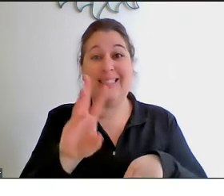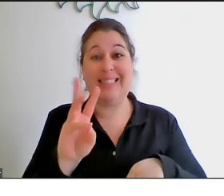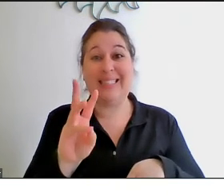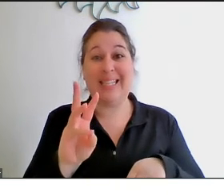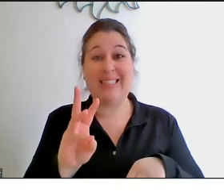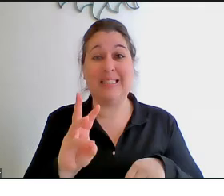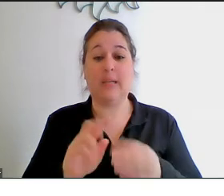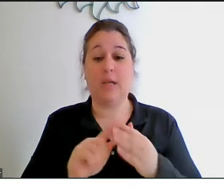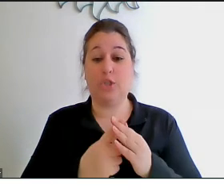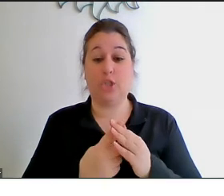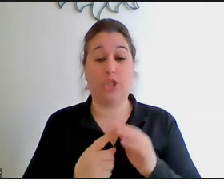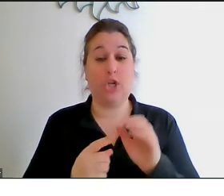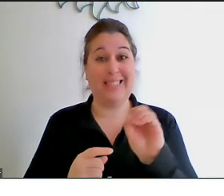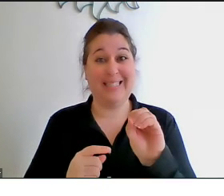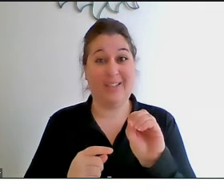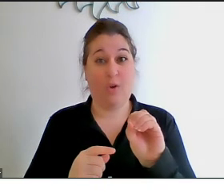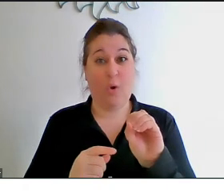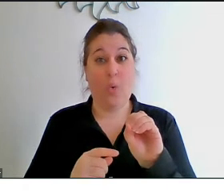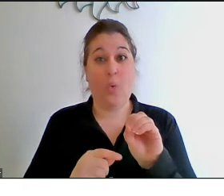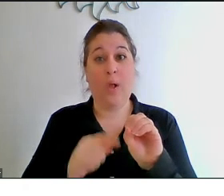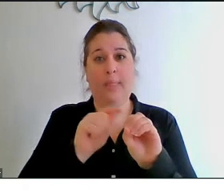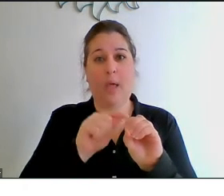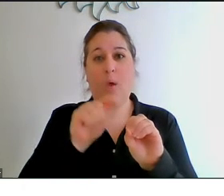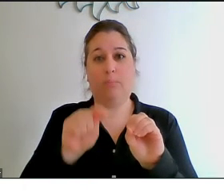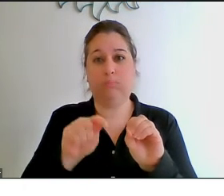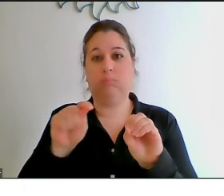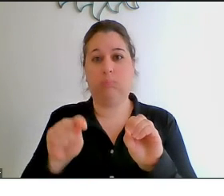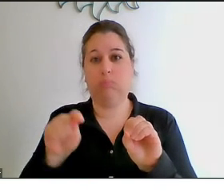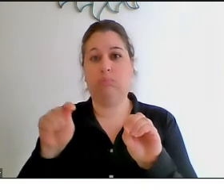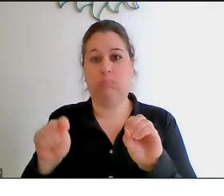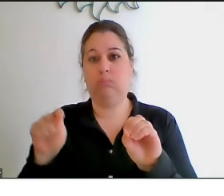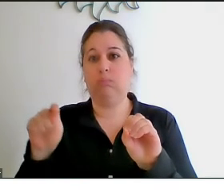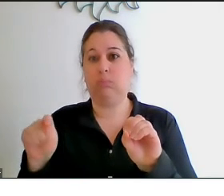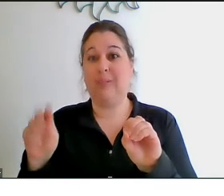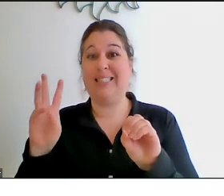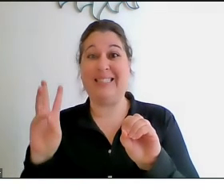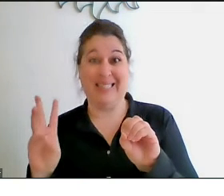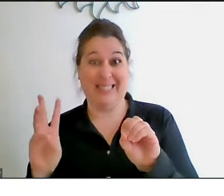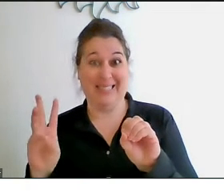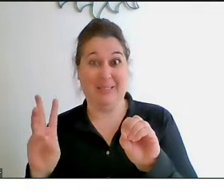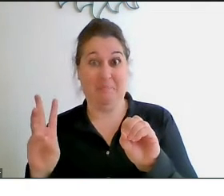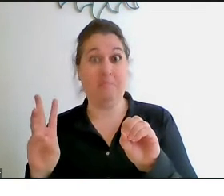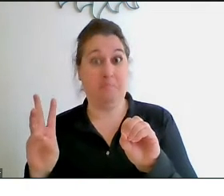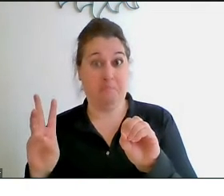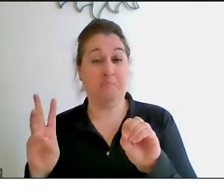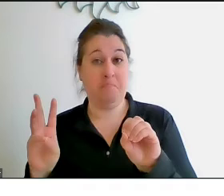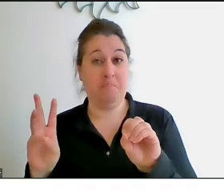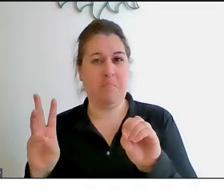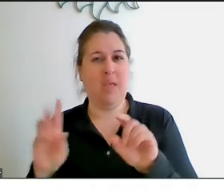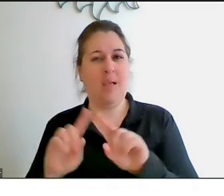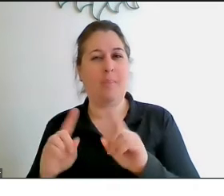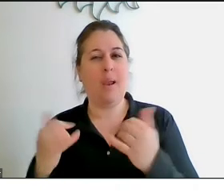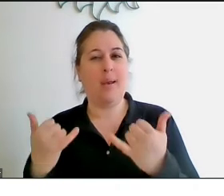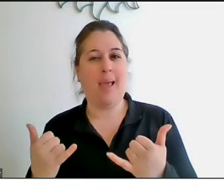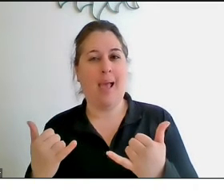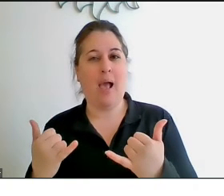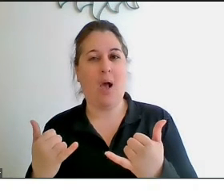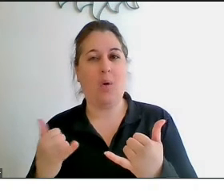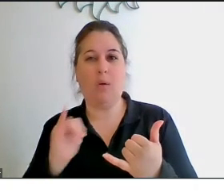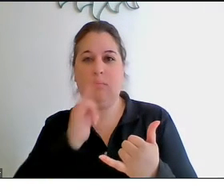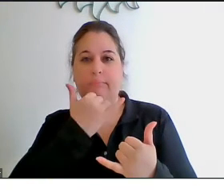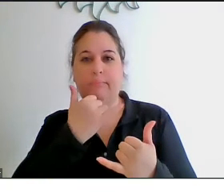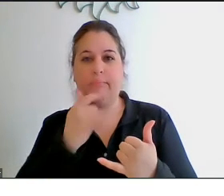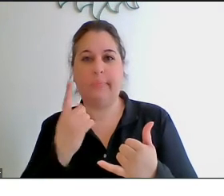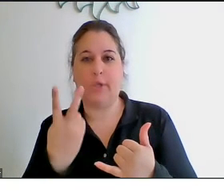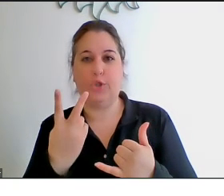6. Okay, there you go. I went all the way to 6. But then it says 2 steps backward. Okay,